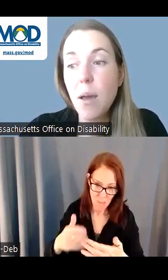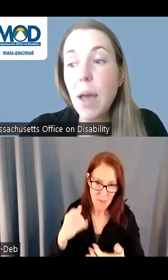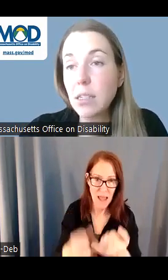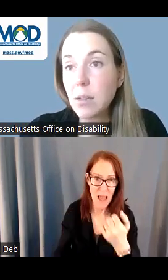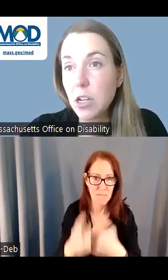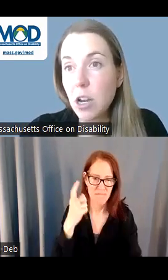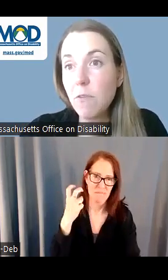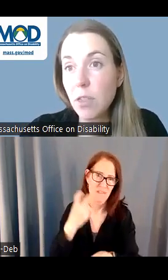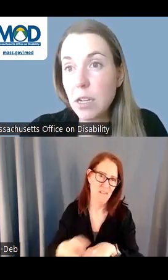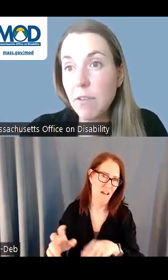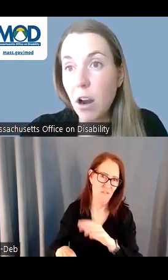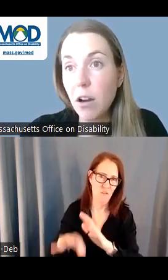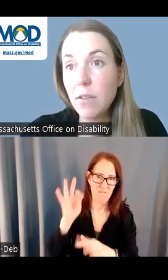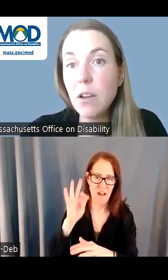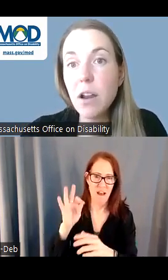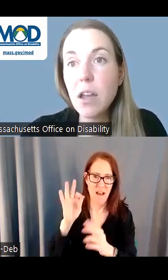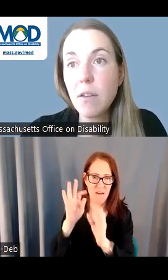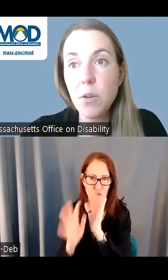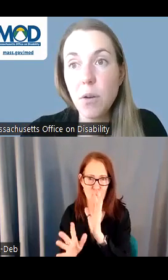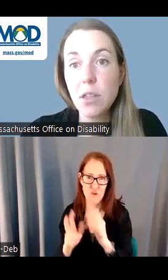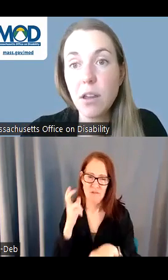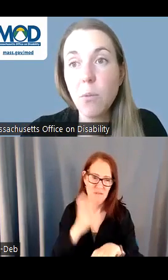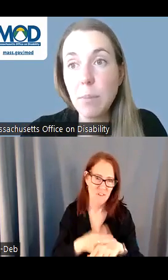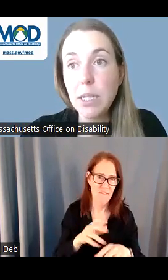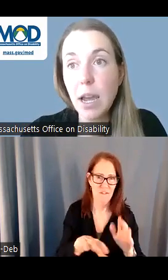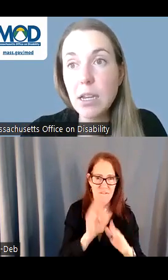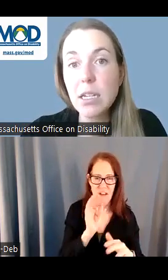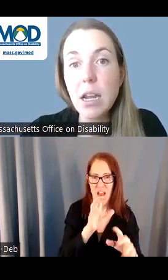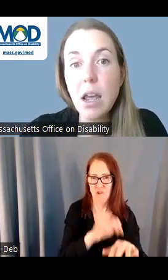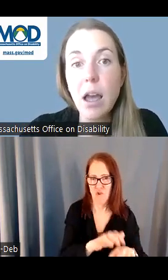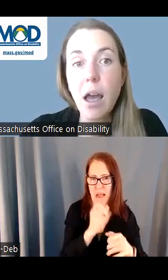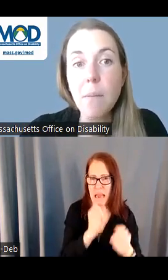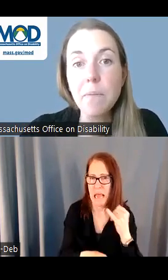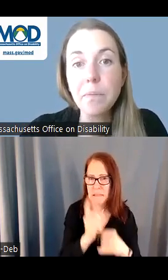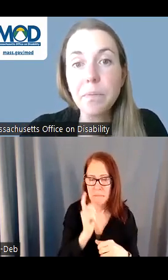through Mass Commission for the Deaf and Hard of Hearing. If you go to their website,